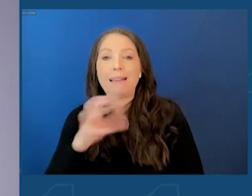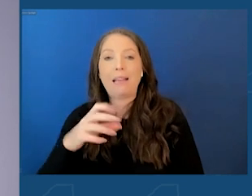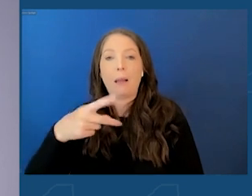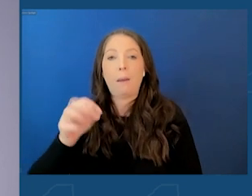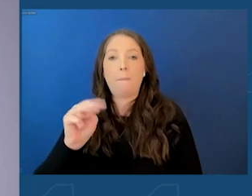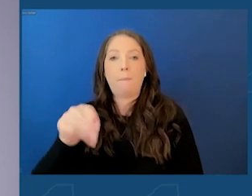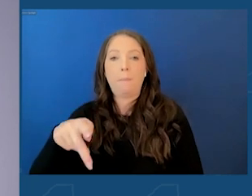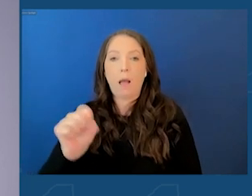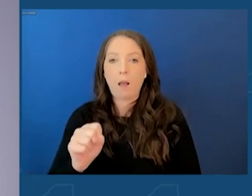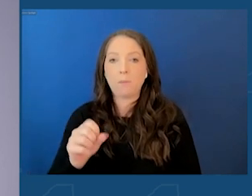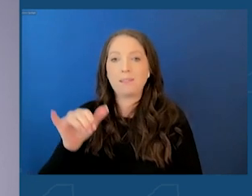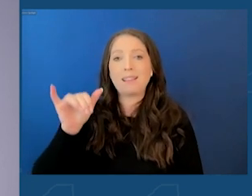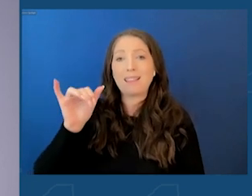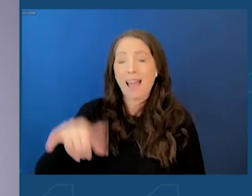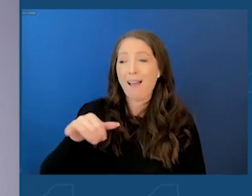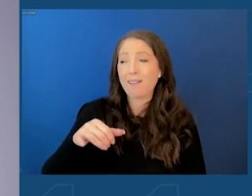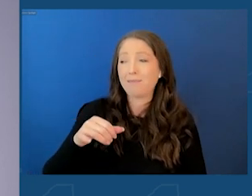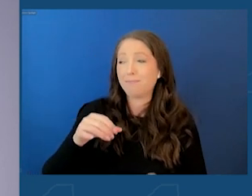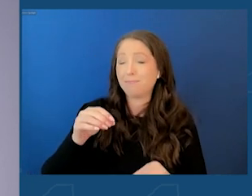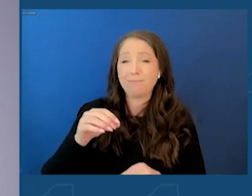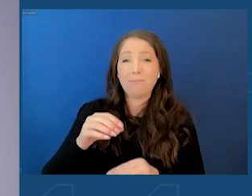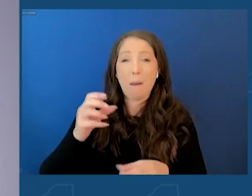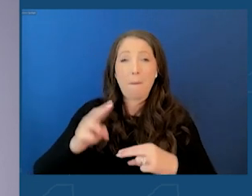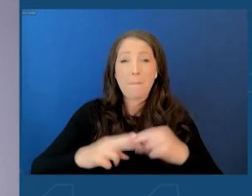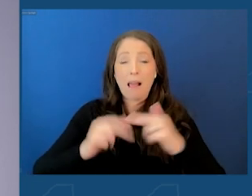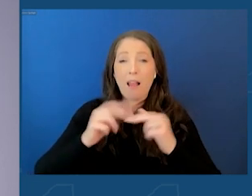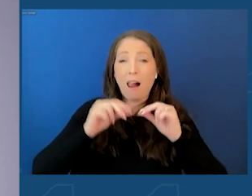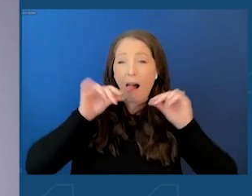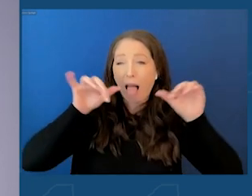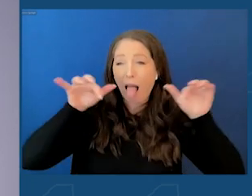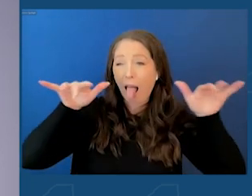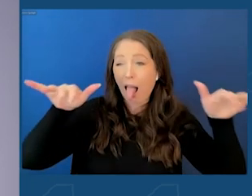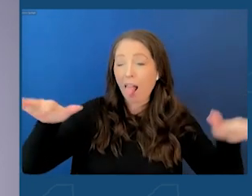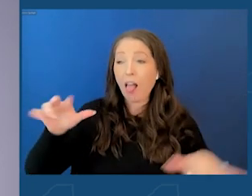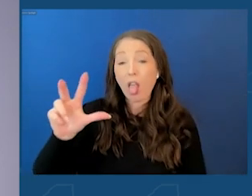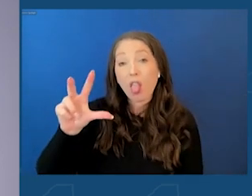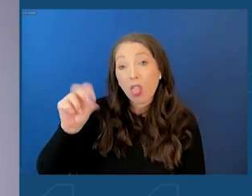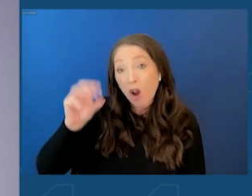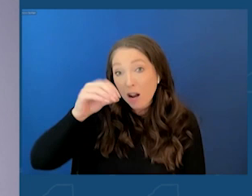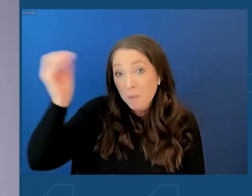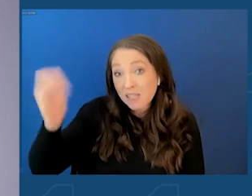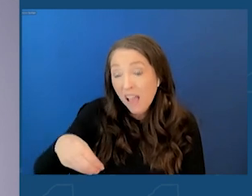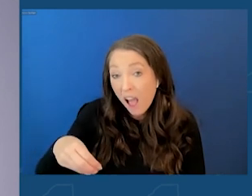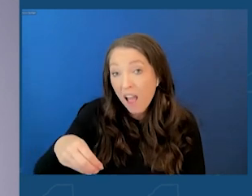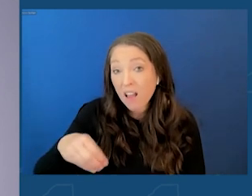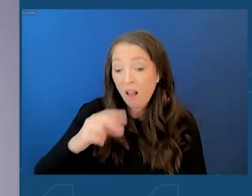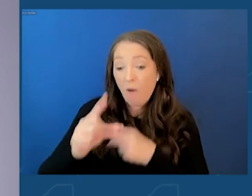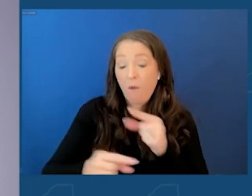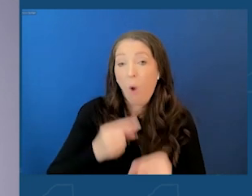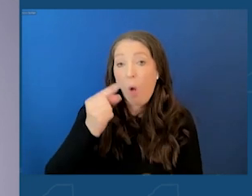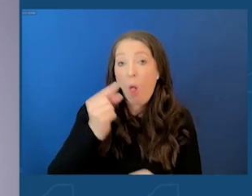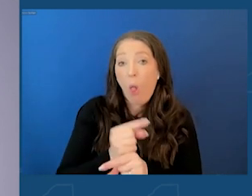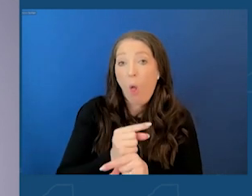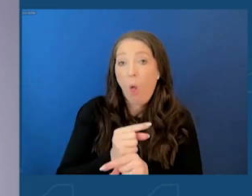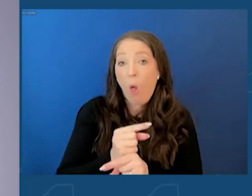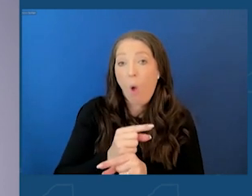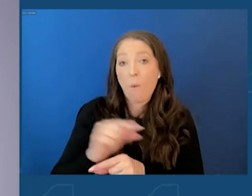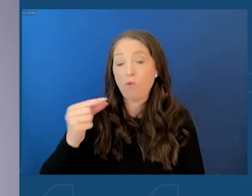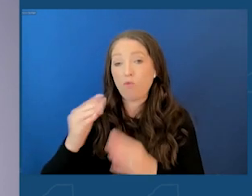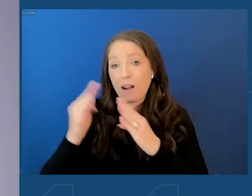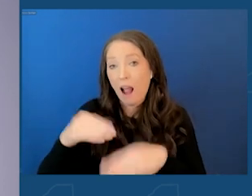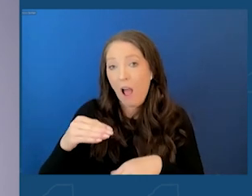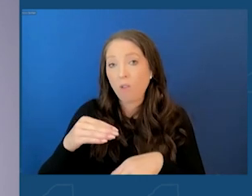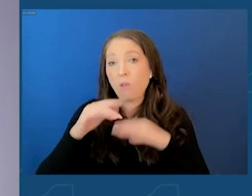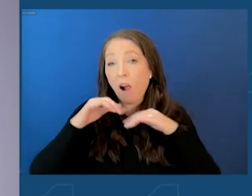30% of global greenhouse emissions. And that's why, to reduce this, we look to our buildings. Now, when you come to New York